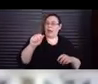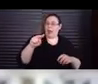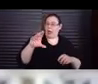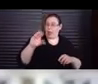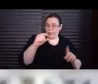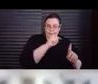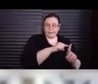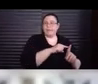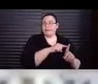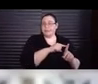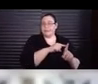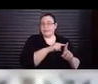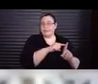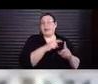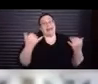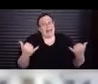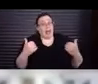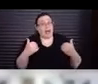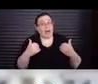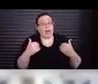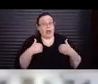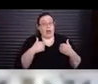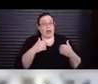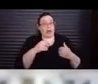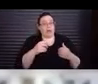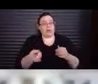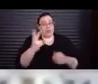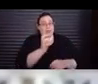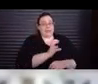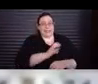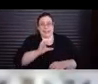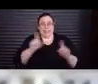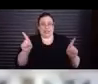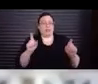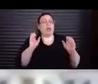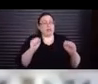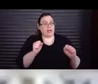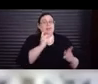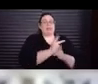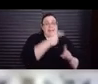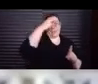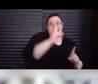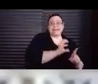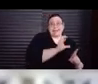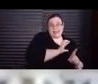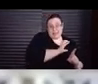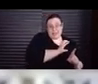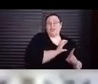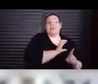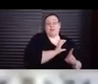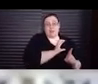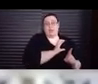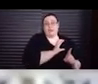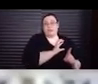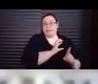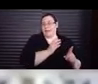you know, I'm a dual, you know, now I have dual citizenship. I was able to keep my Mexican citizenship, particularly when I